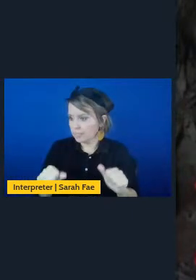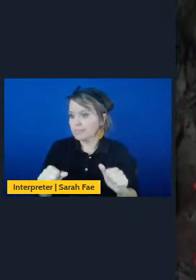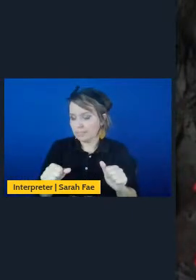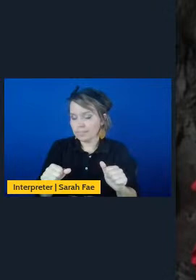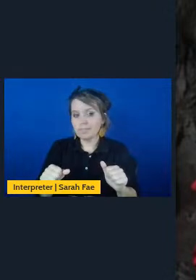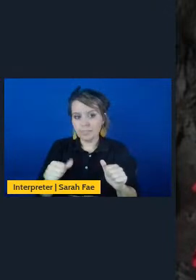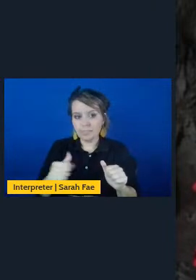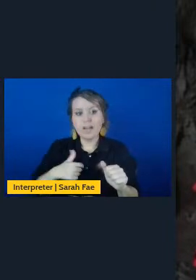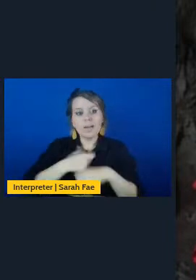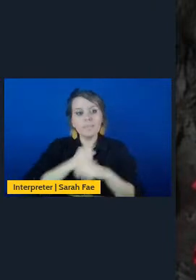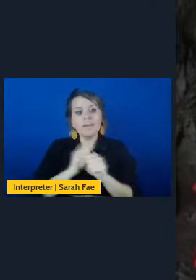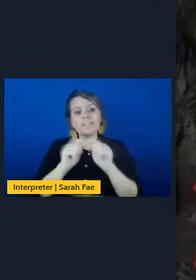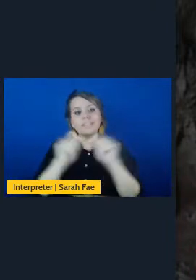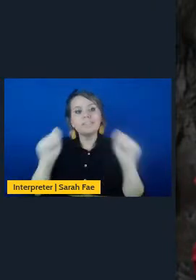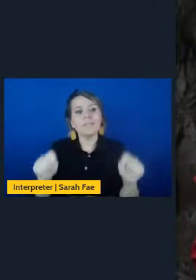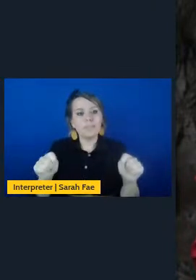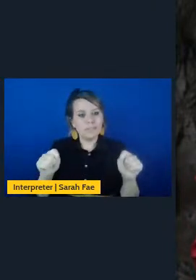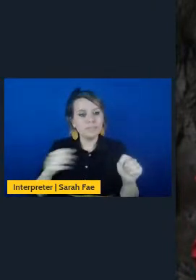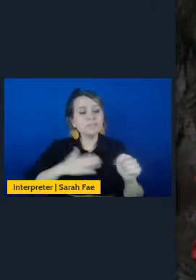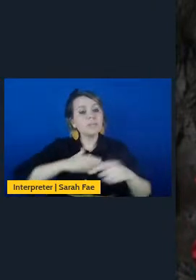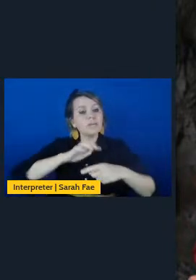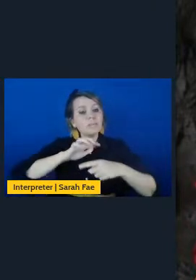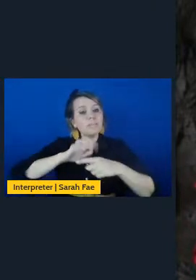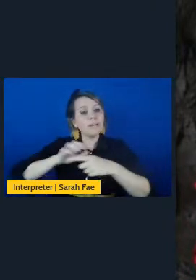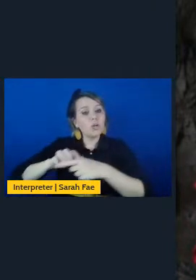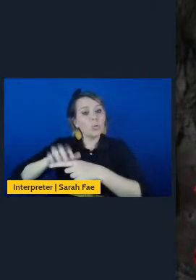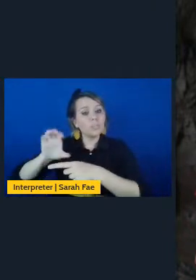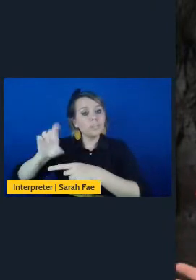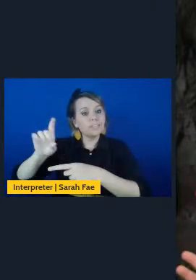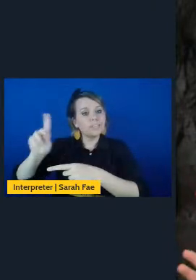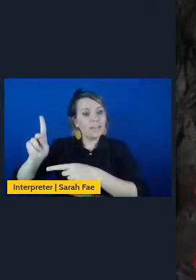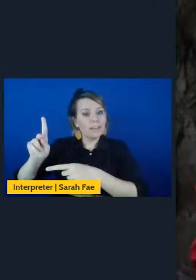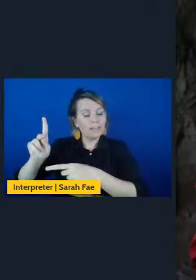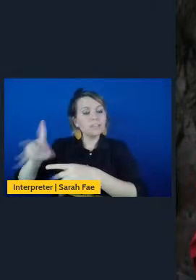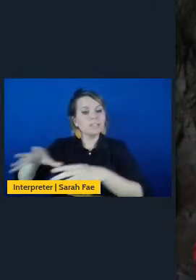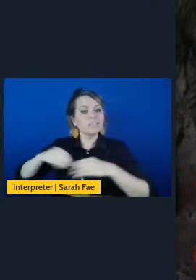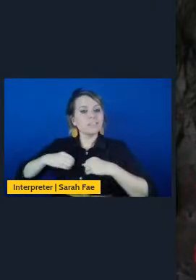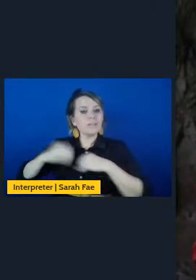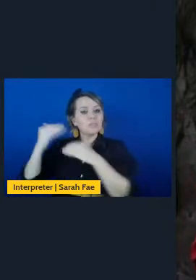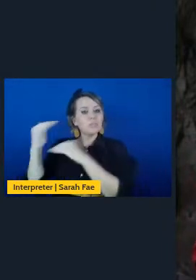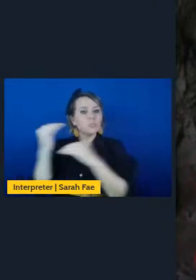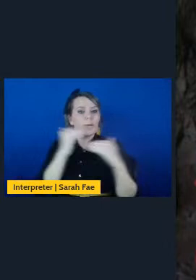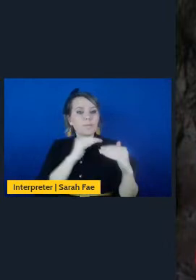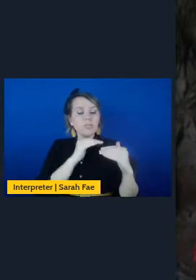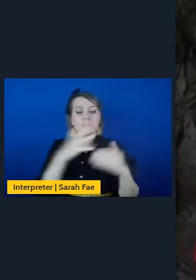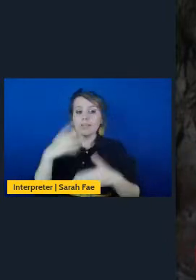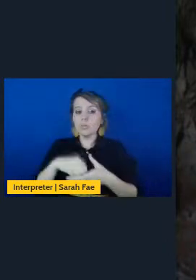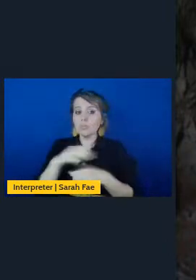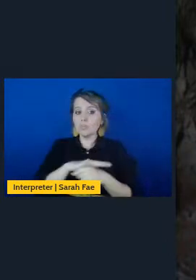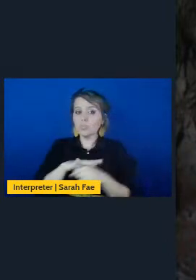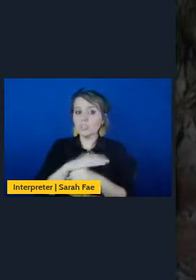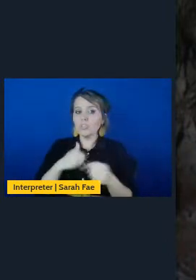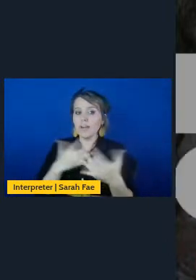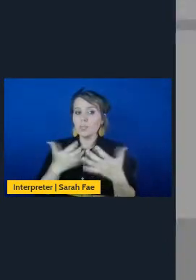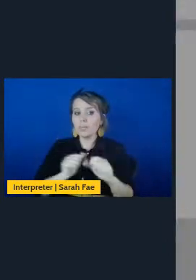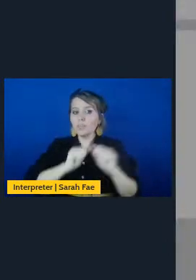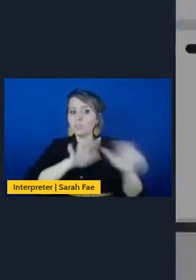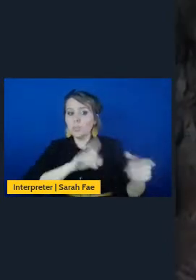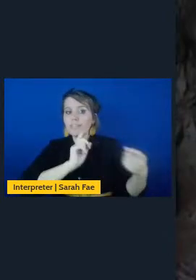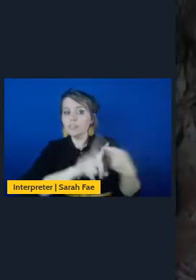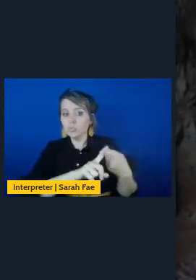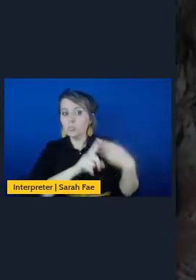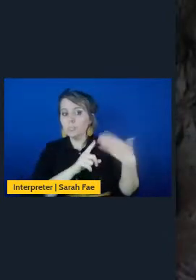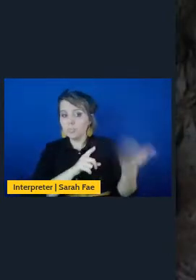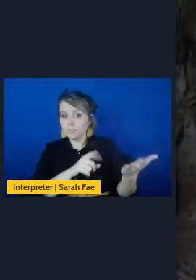my CDK code to accept parameters, including, most notably, the region I want to deploy it to.